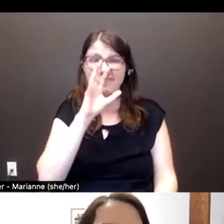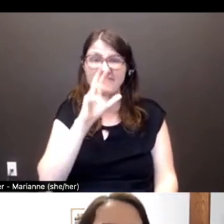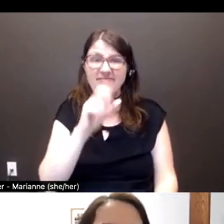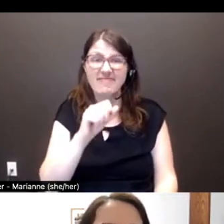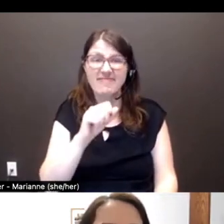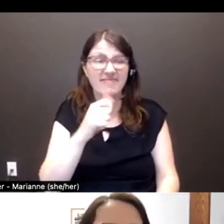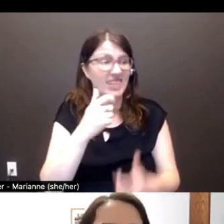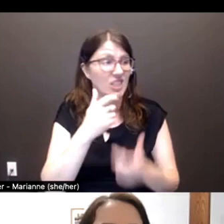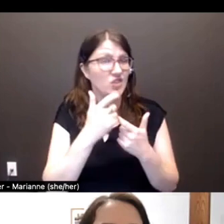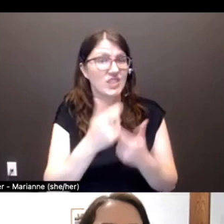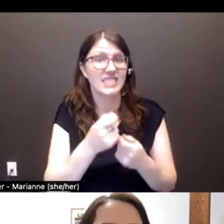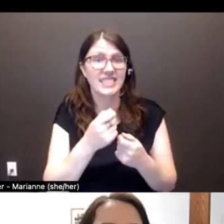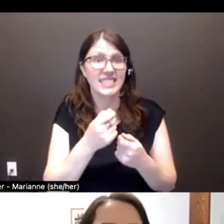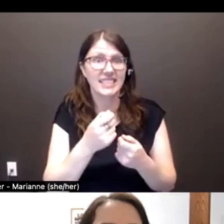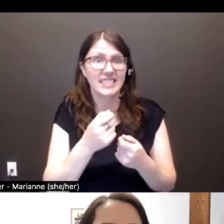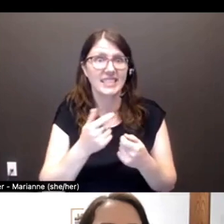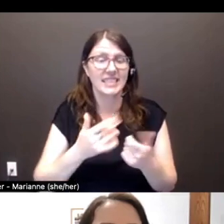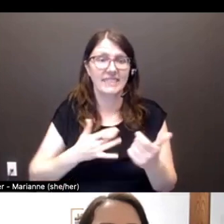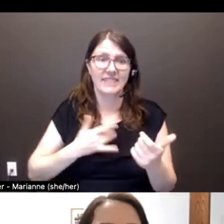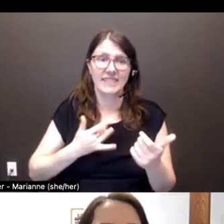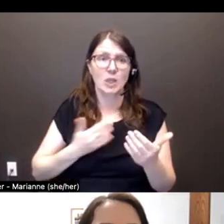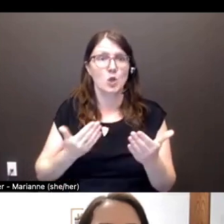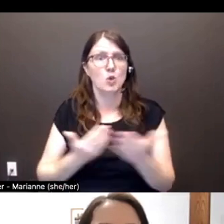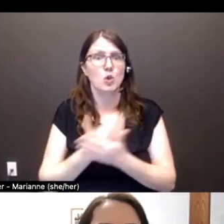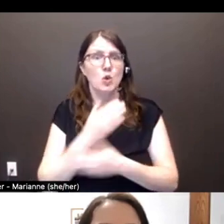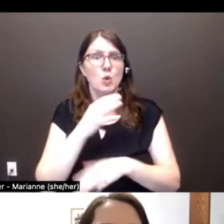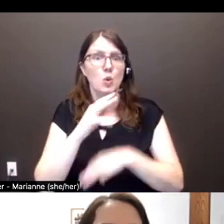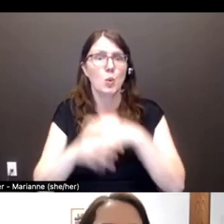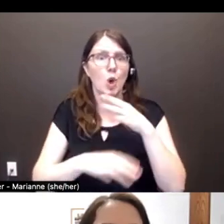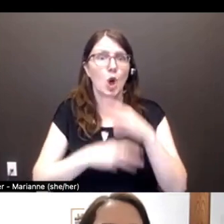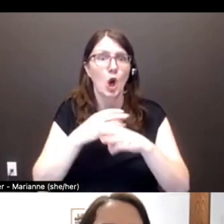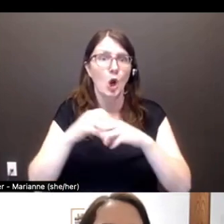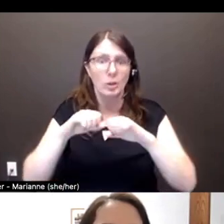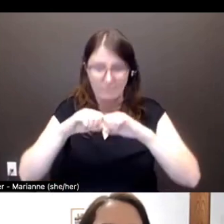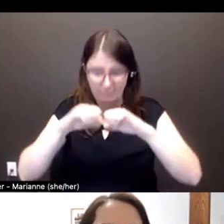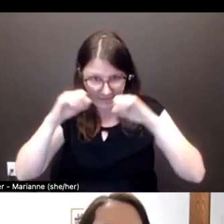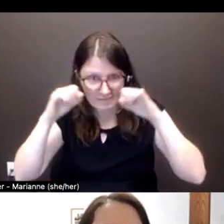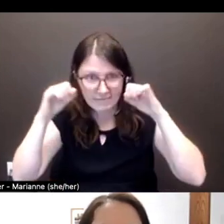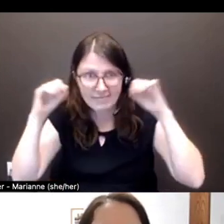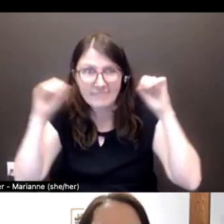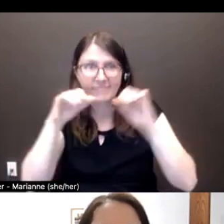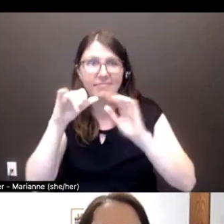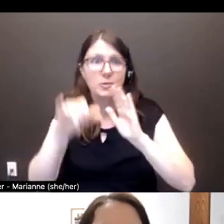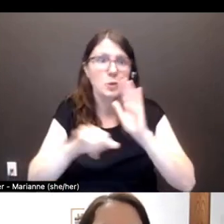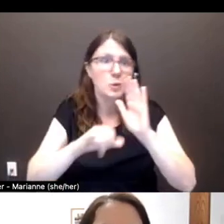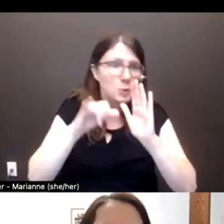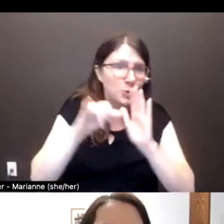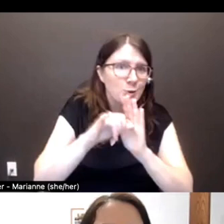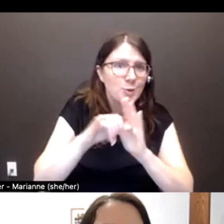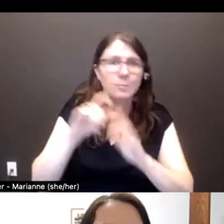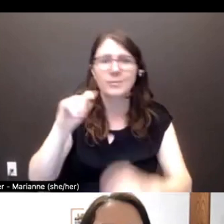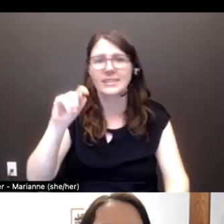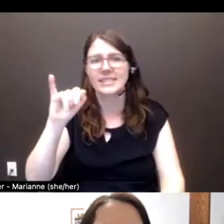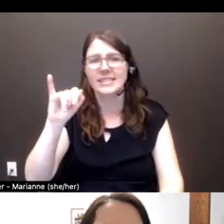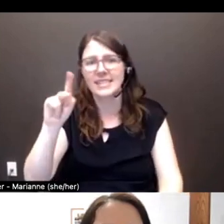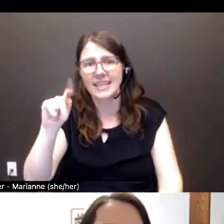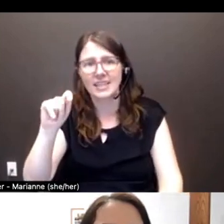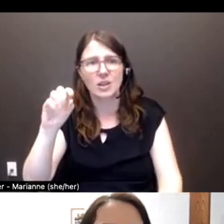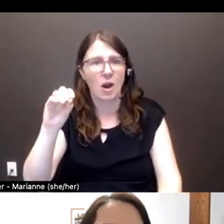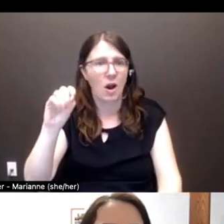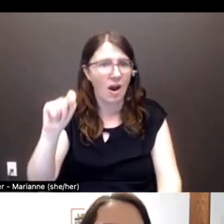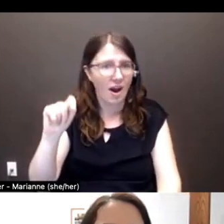of YouTube and TikTok. And I think like I can empathize as well with